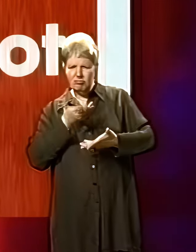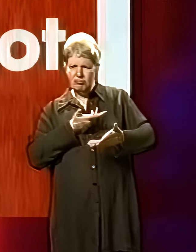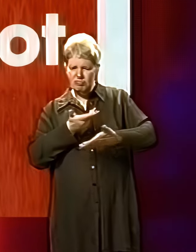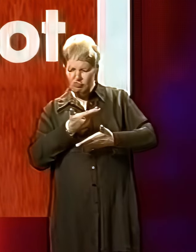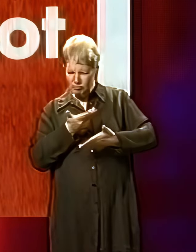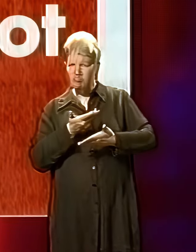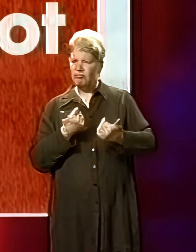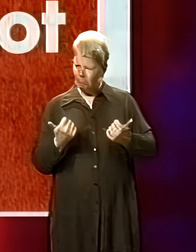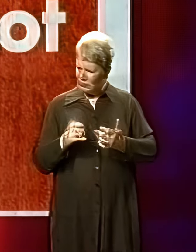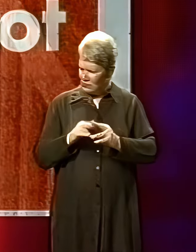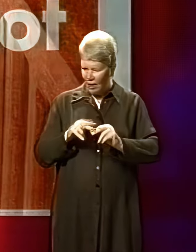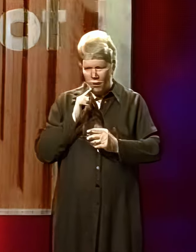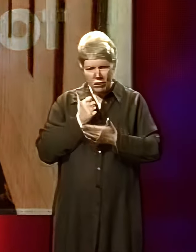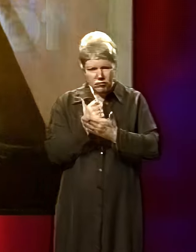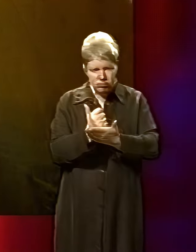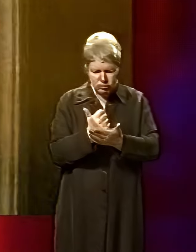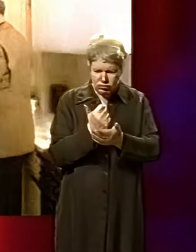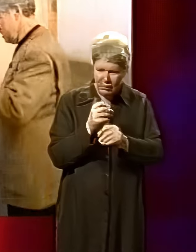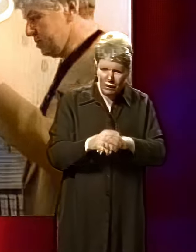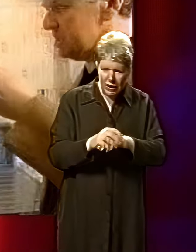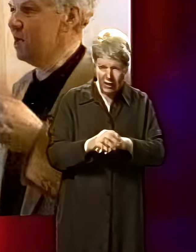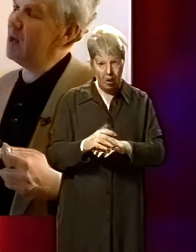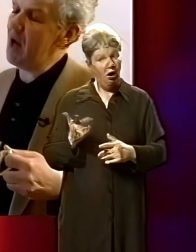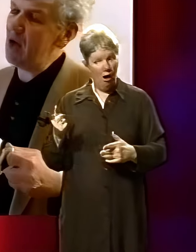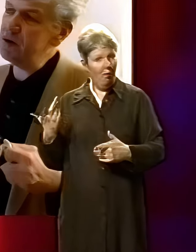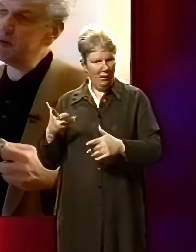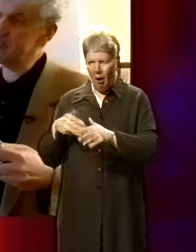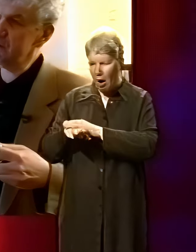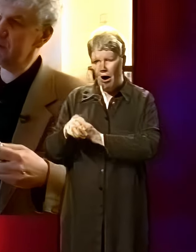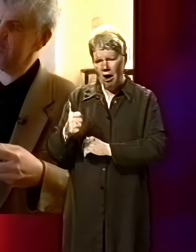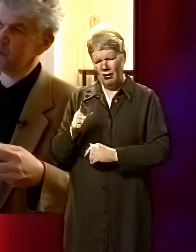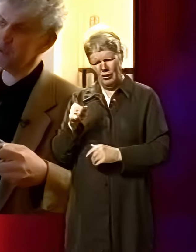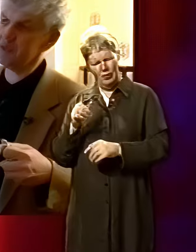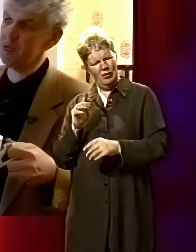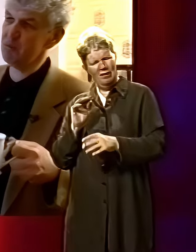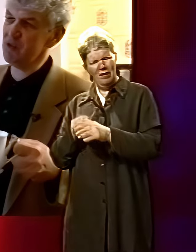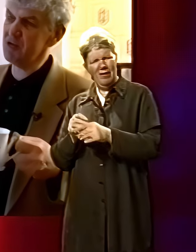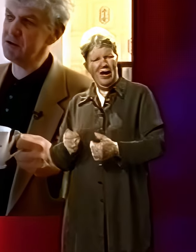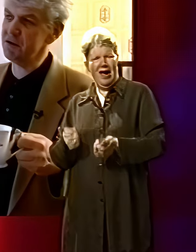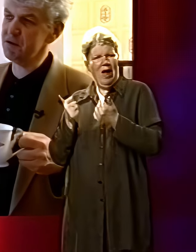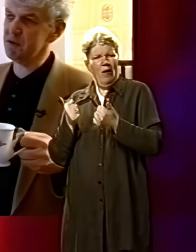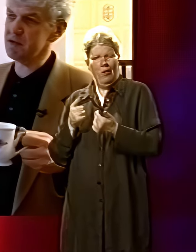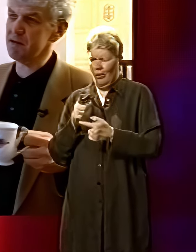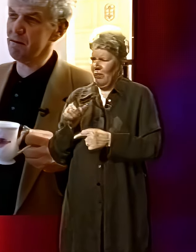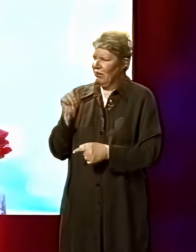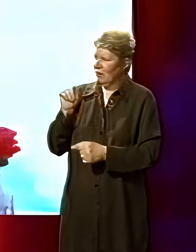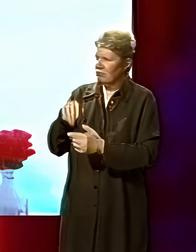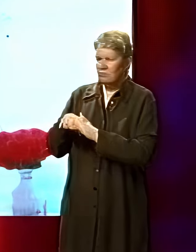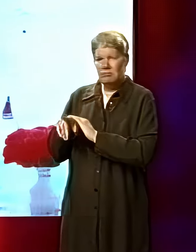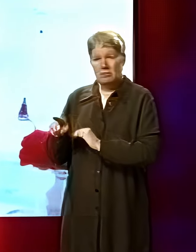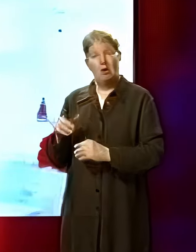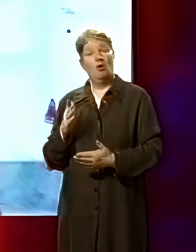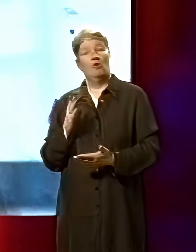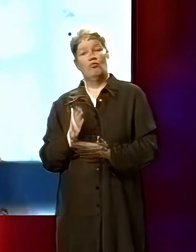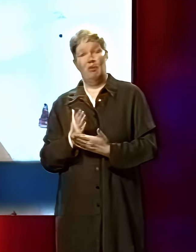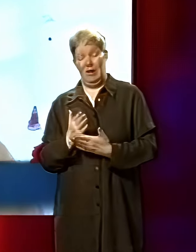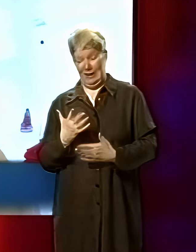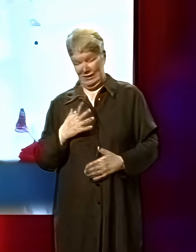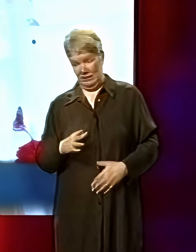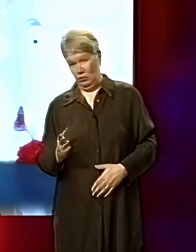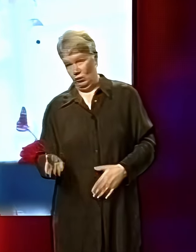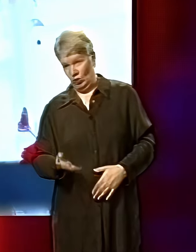staff. That's what they said, and so he did. How did you get involved with Brighthouse in the first place? We did need a washing